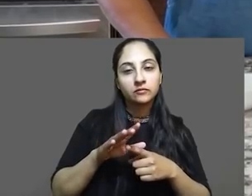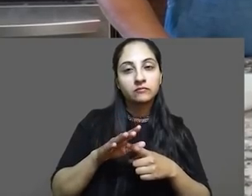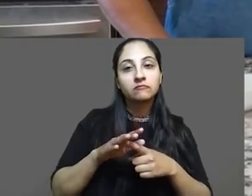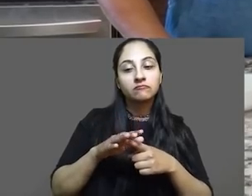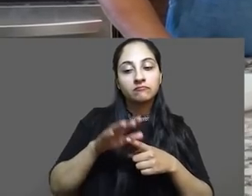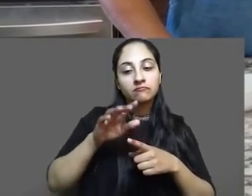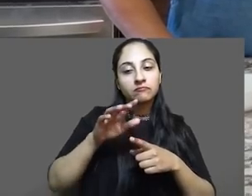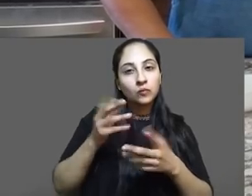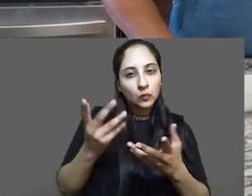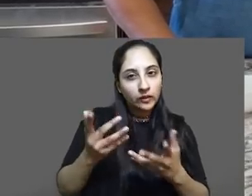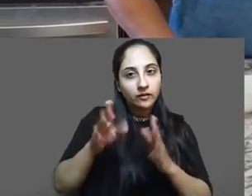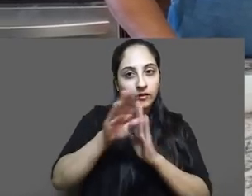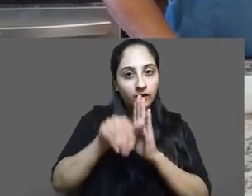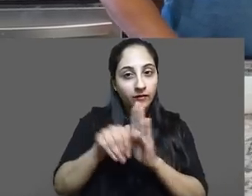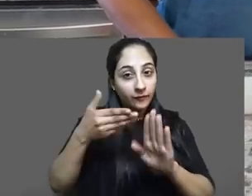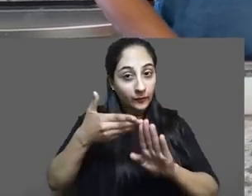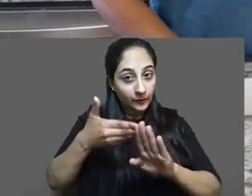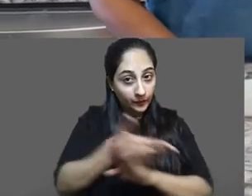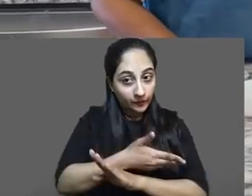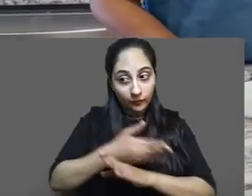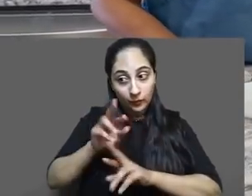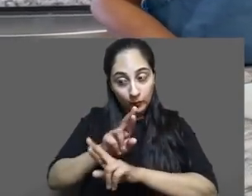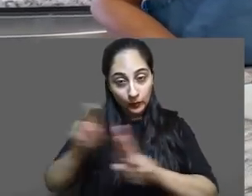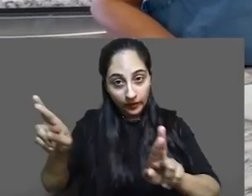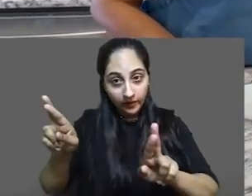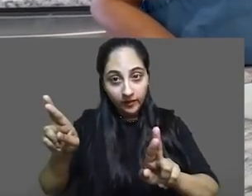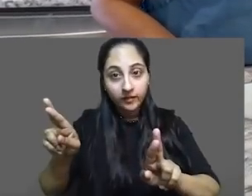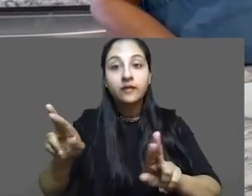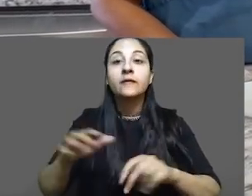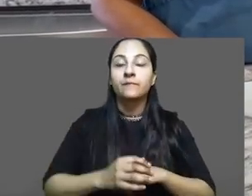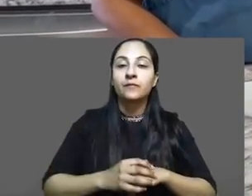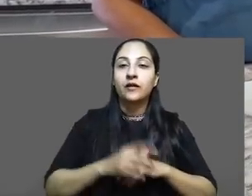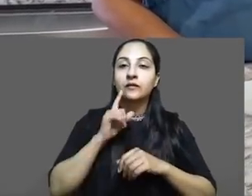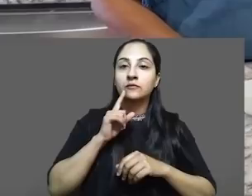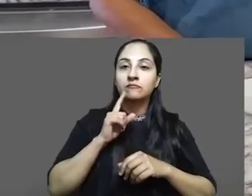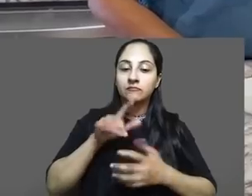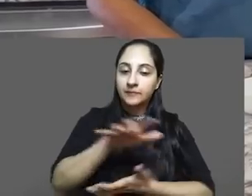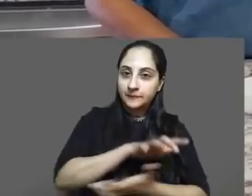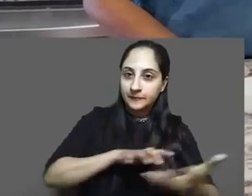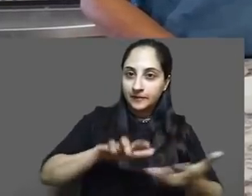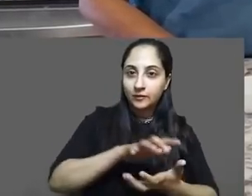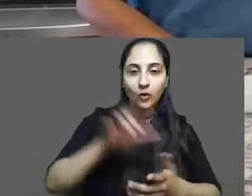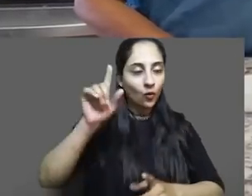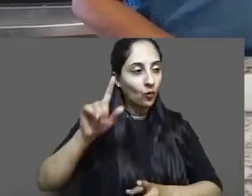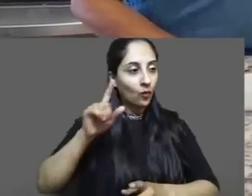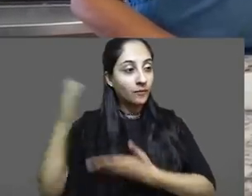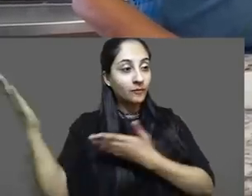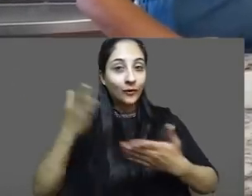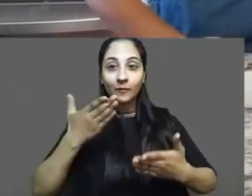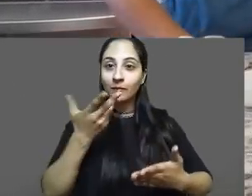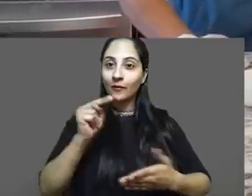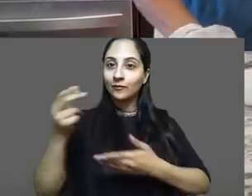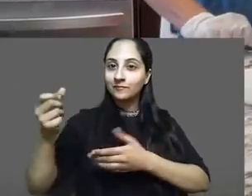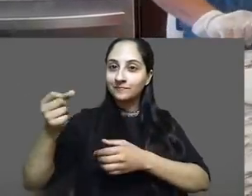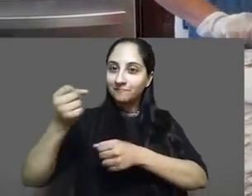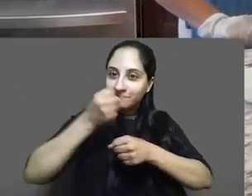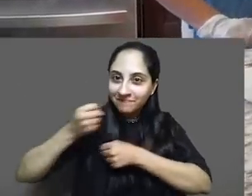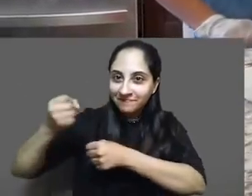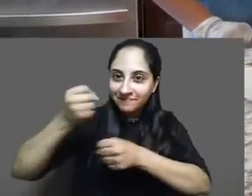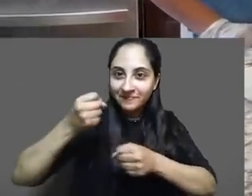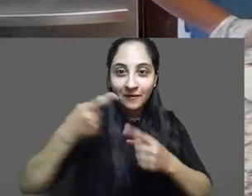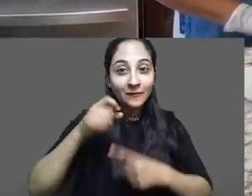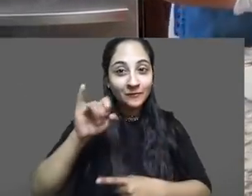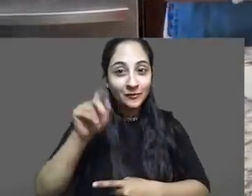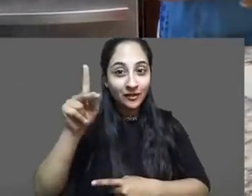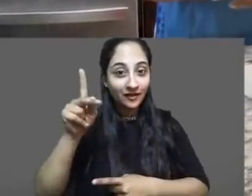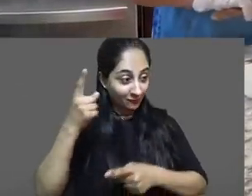is melted, we kept mixing it. Oh, for mixing, I have this very special tool I was told to use. This is what Ottawa Jamaat uses to mix. Yes. I